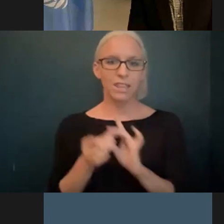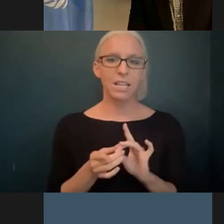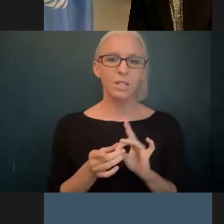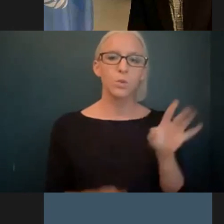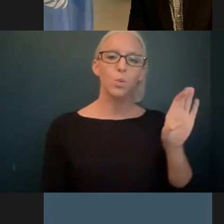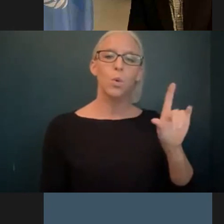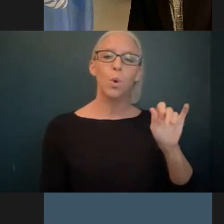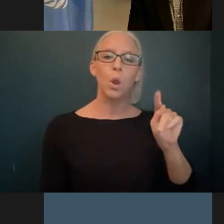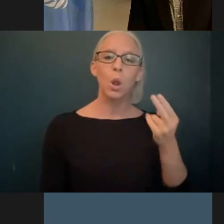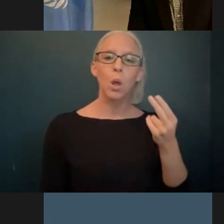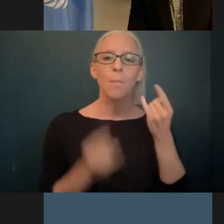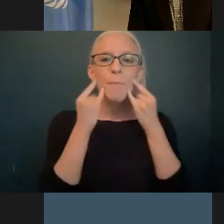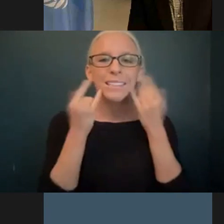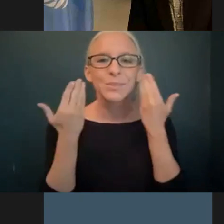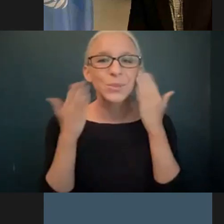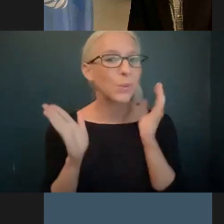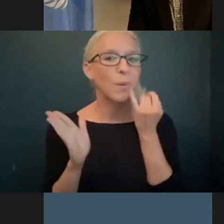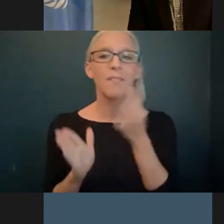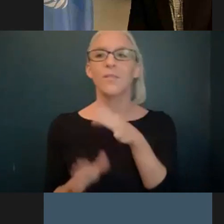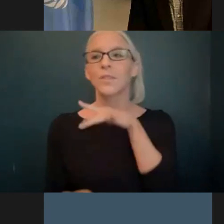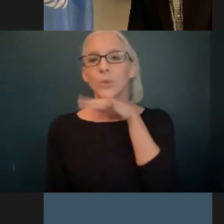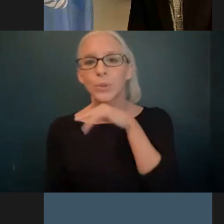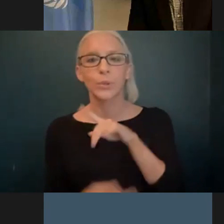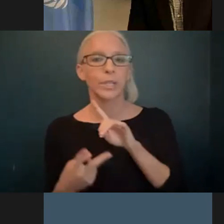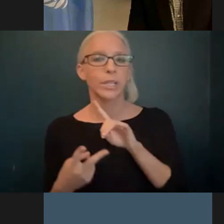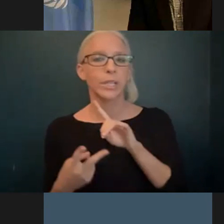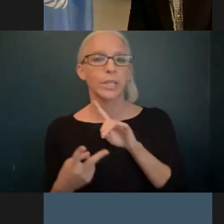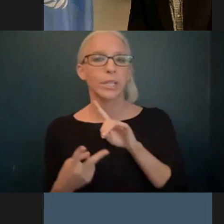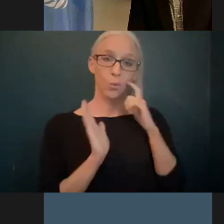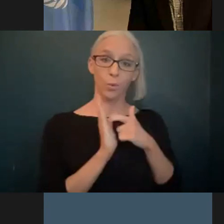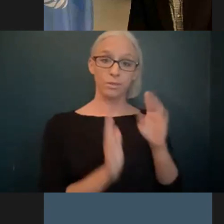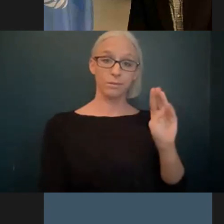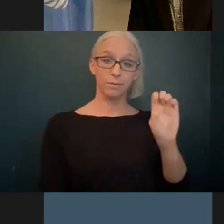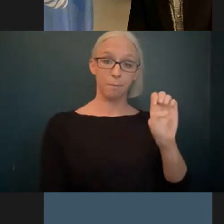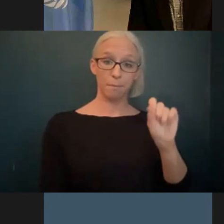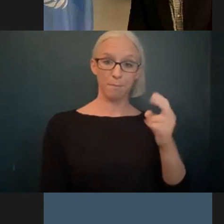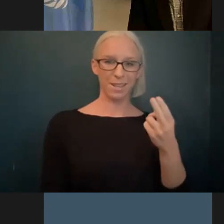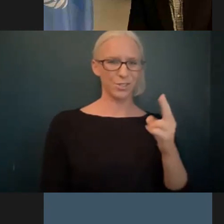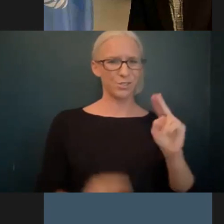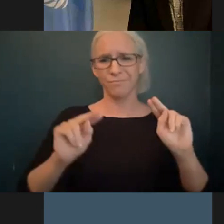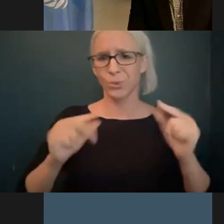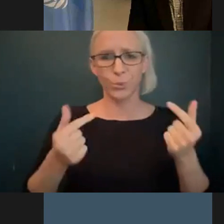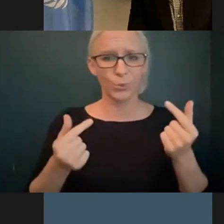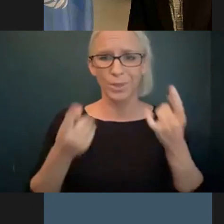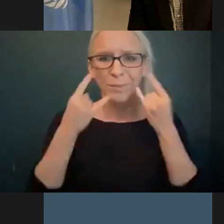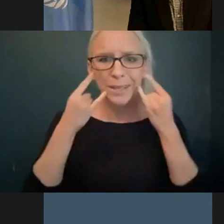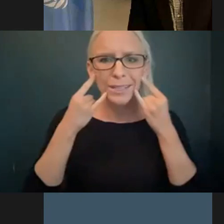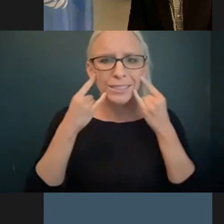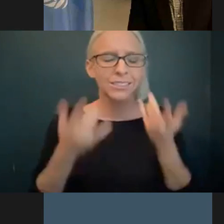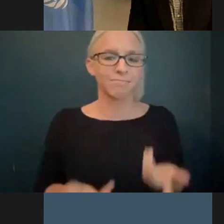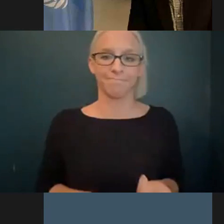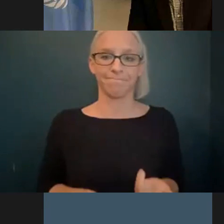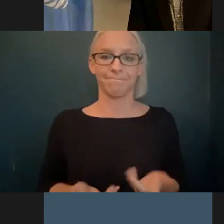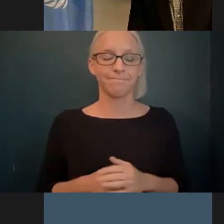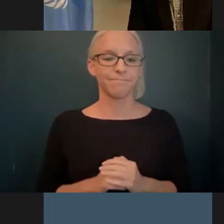mask you're bringing, if they're really dirty, if they're good. I mean, we've seen people wearing mesh masks, which are not good, and think, hey, this is a mask, for example.